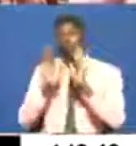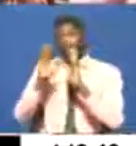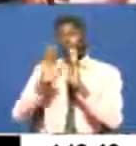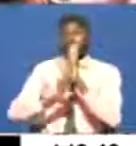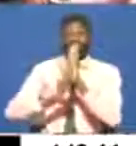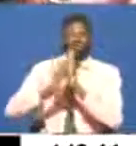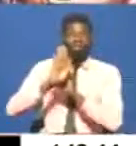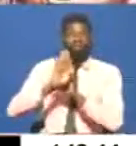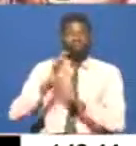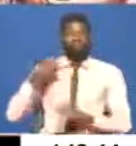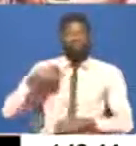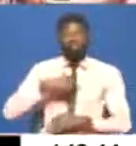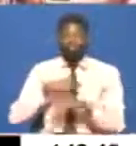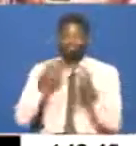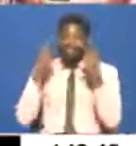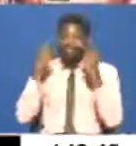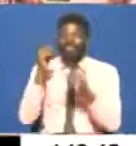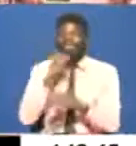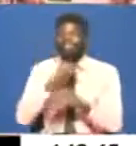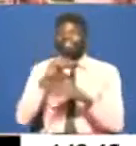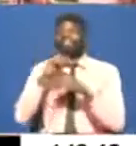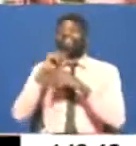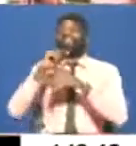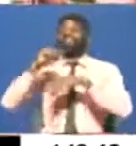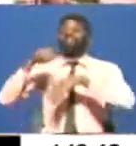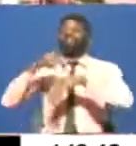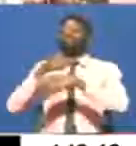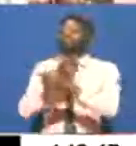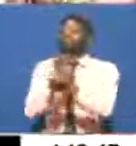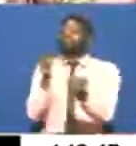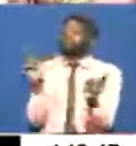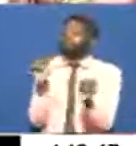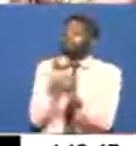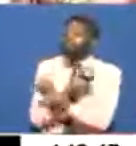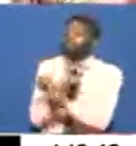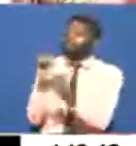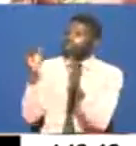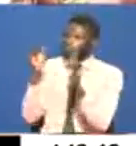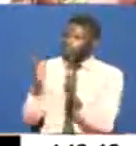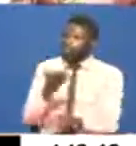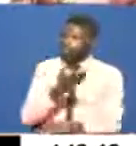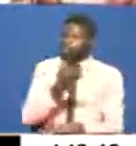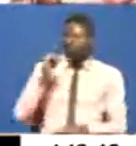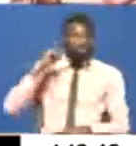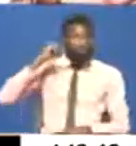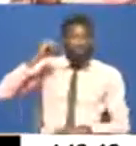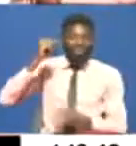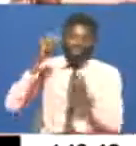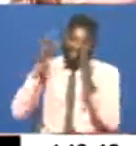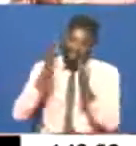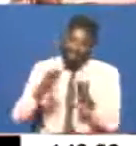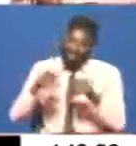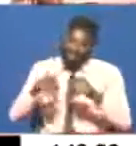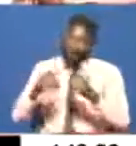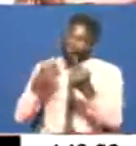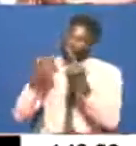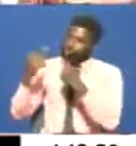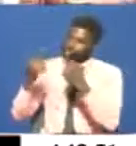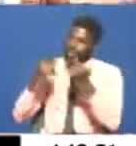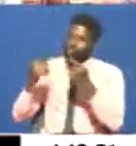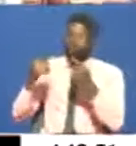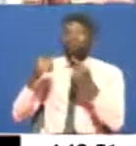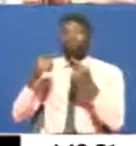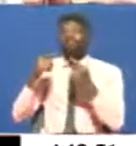nzima hakuna mtu awaye yoyote kati ya wale wanasiasa aliweza kuongea kuhusiana na waadhiriwa